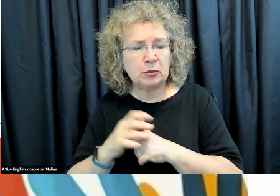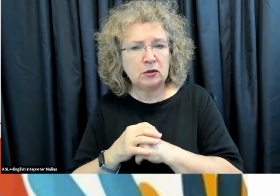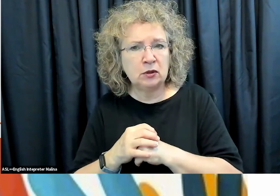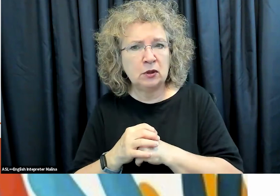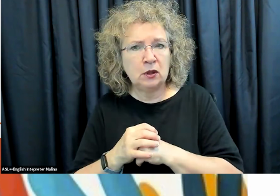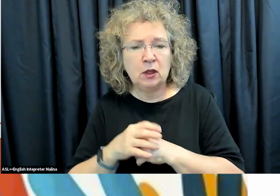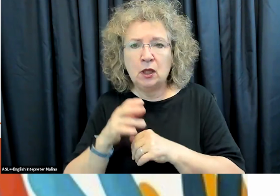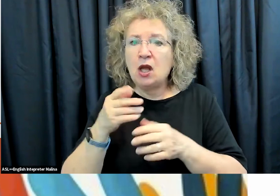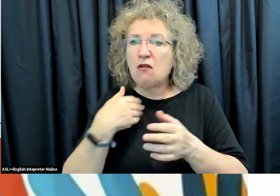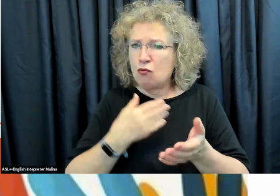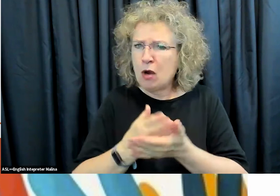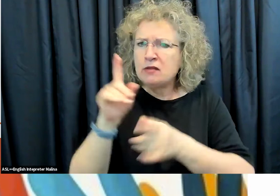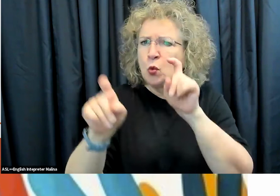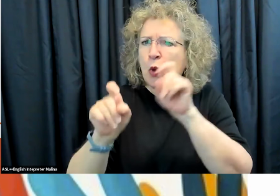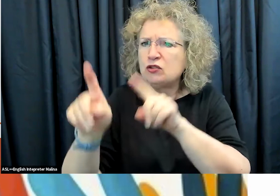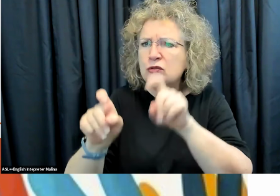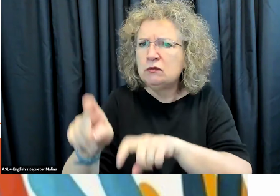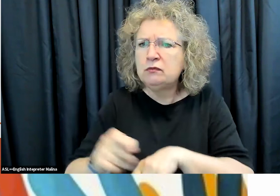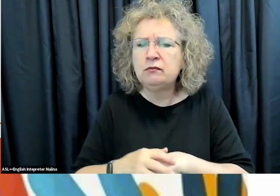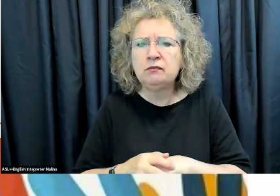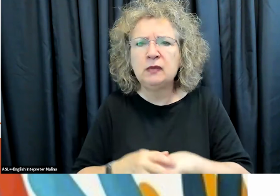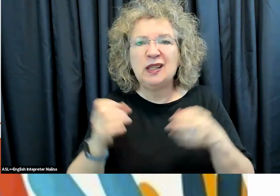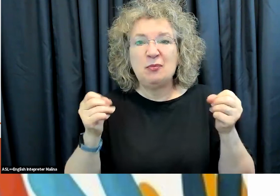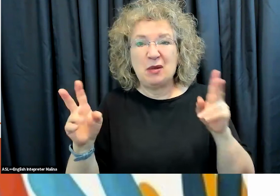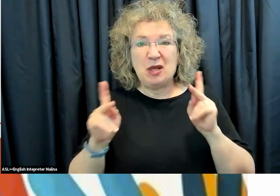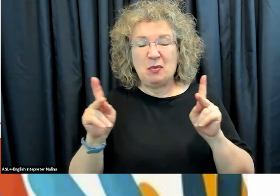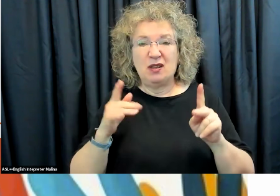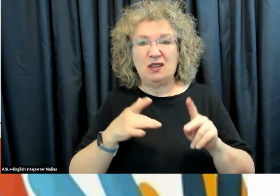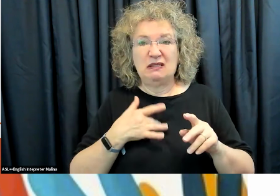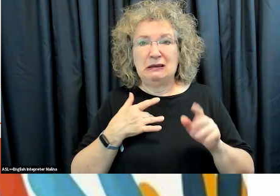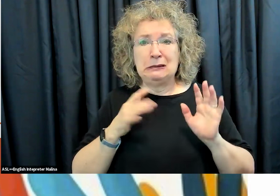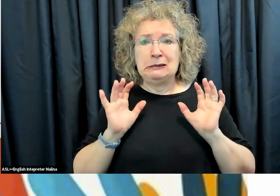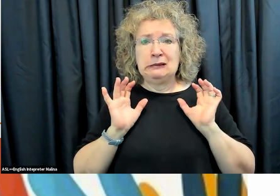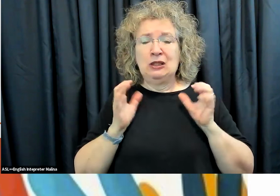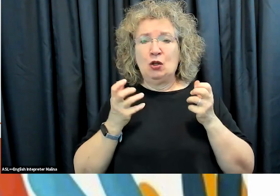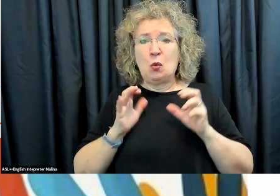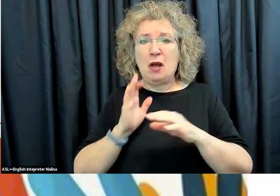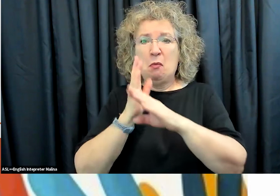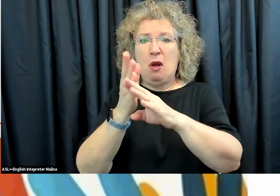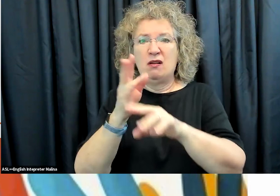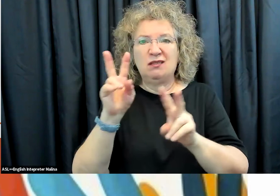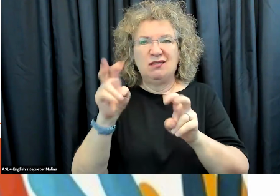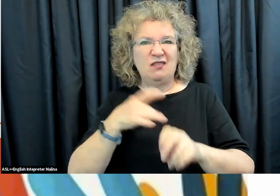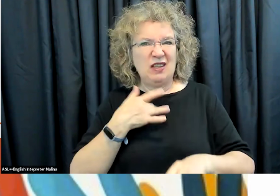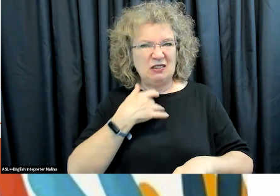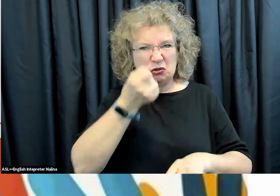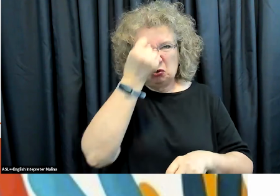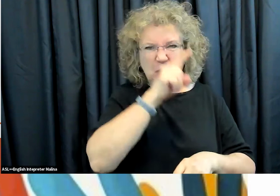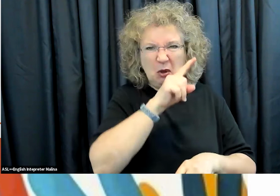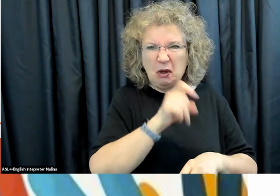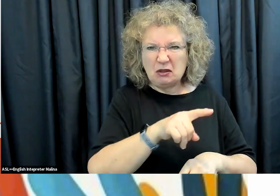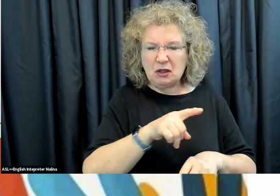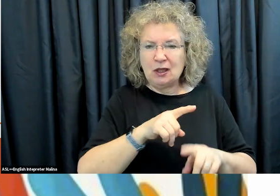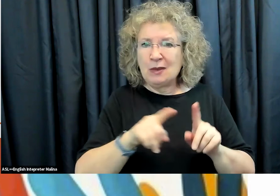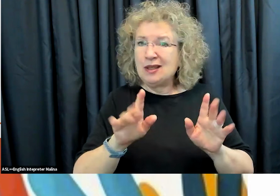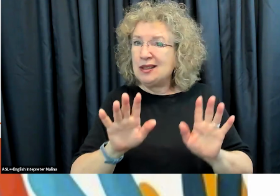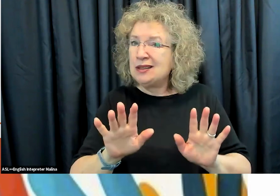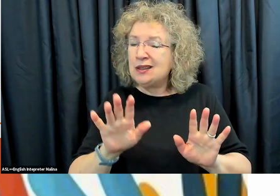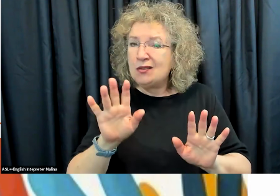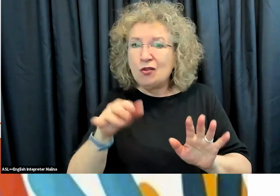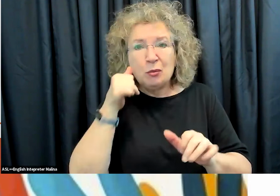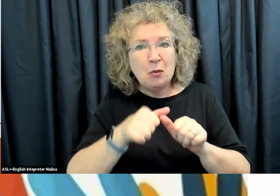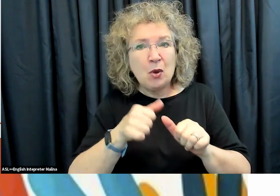ask questions. Many people really hate to bother their healthcare professional with dumb questions. But if you really don't understand how